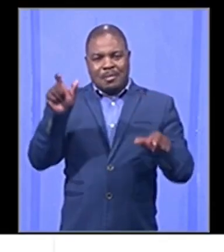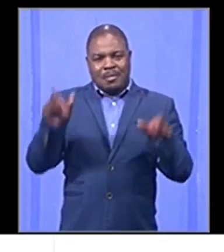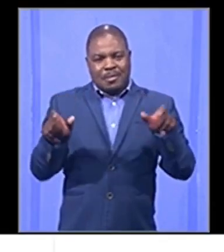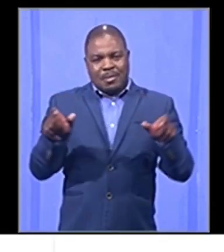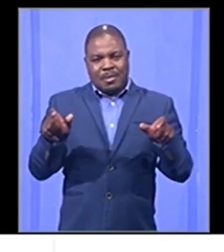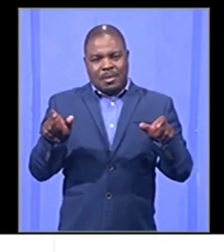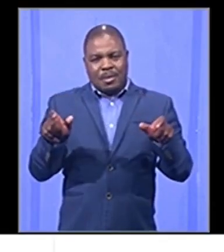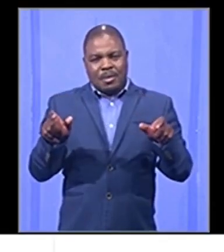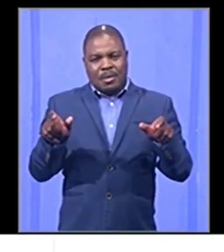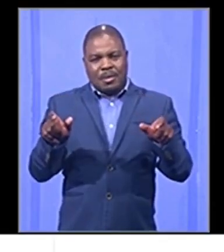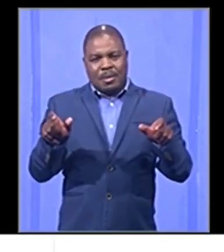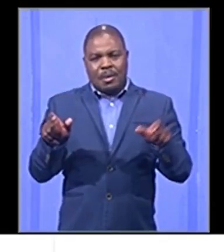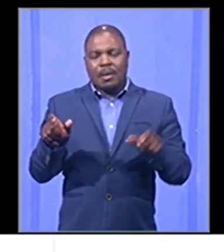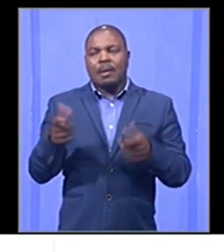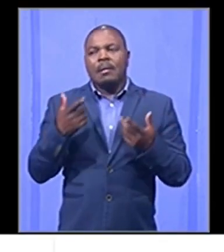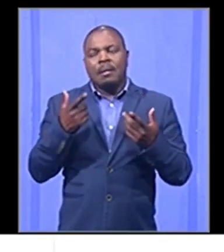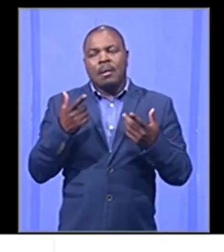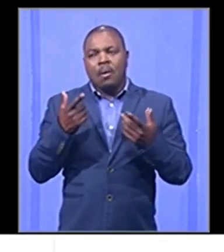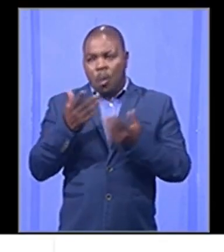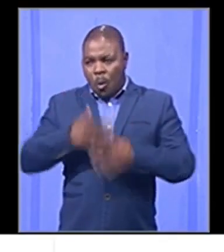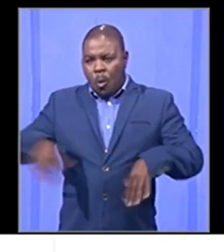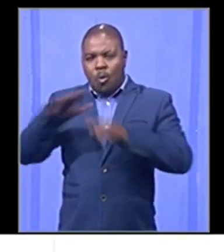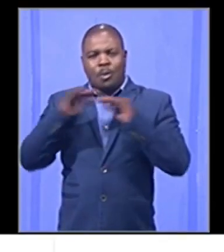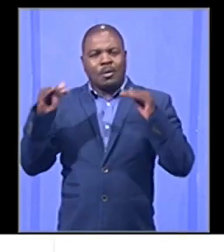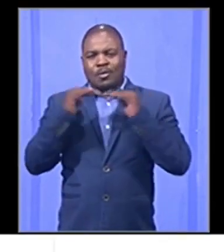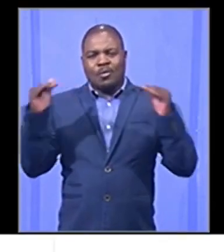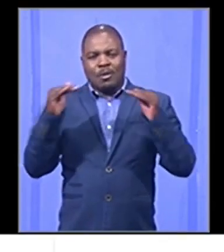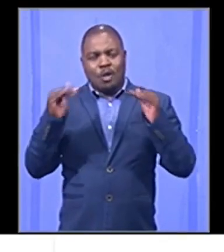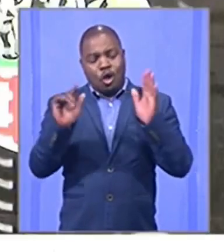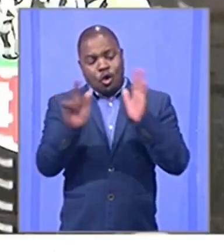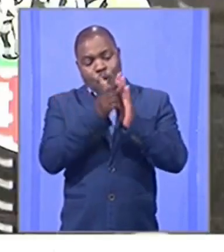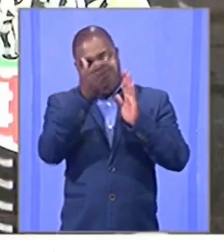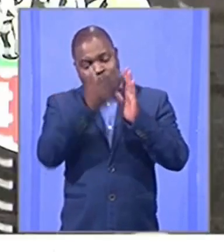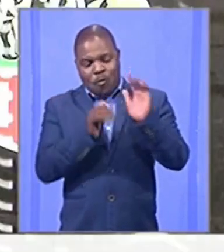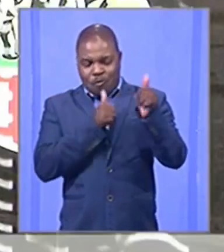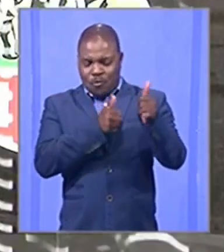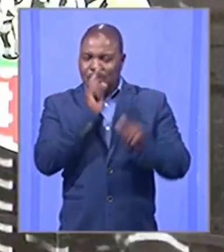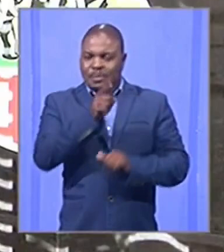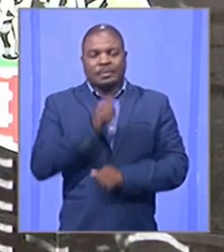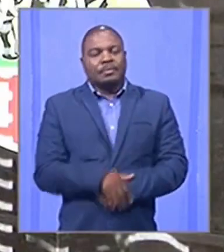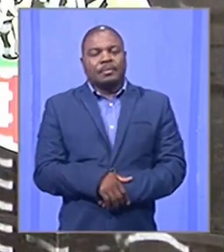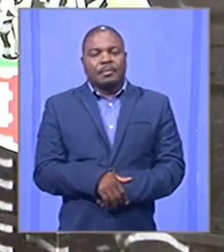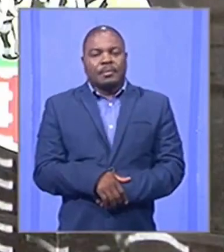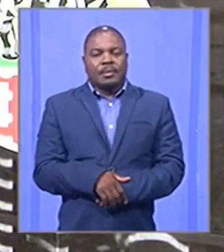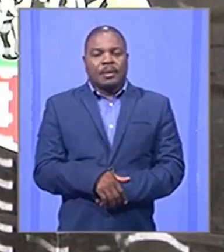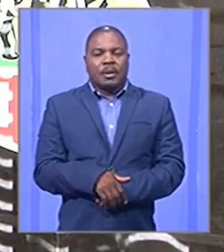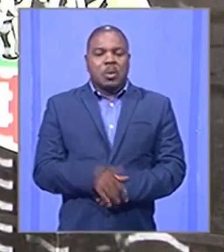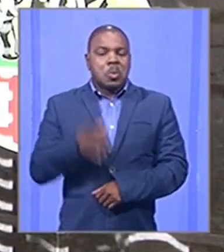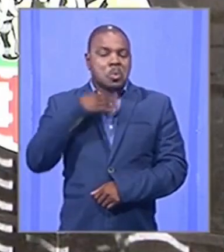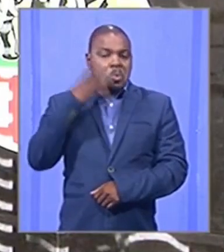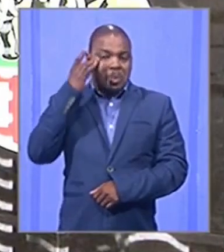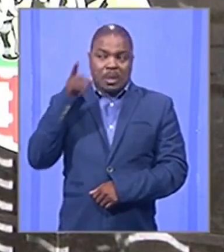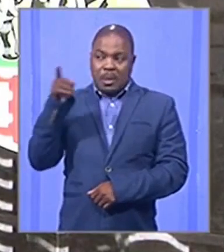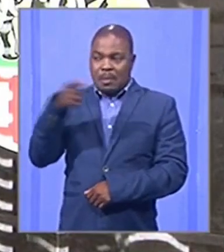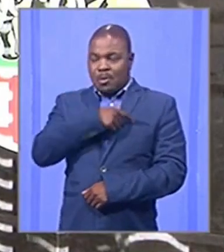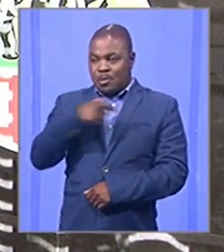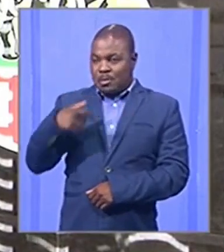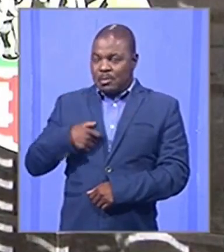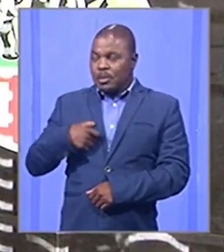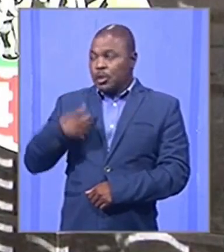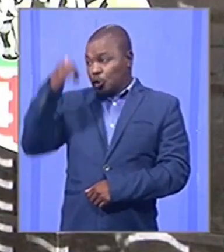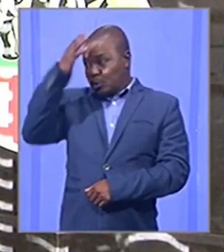be seen to be equal before the law. We've heard that former President Zuma is in